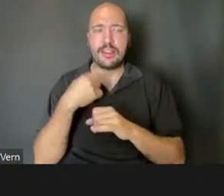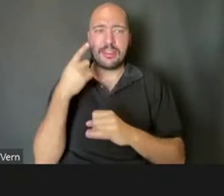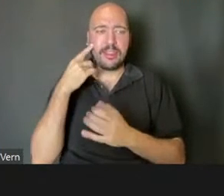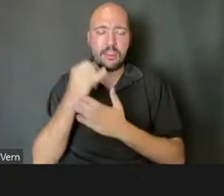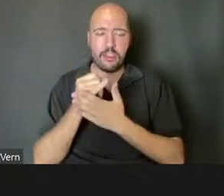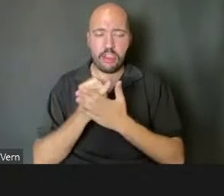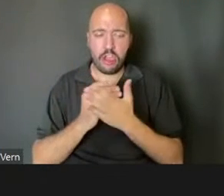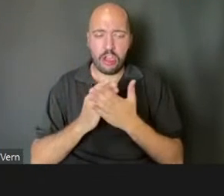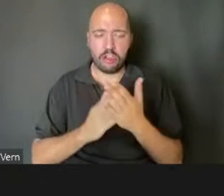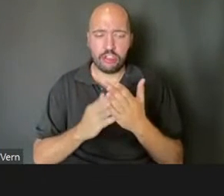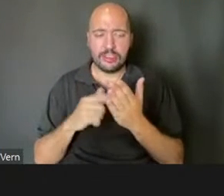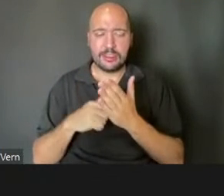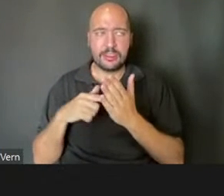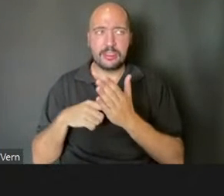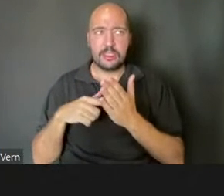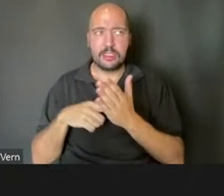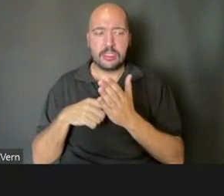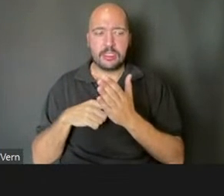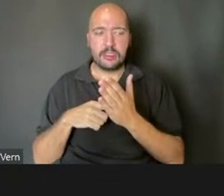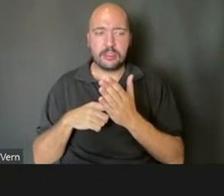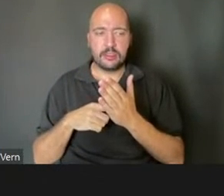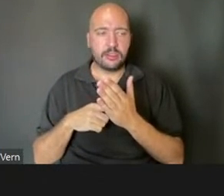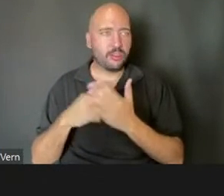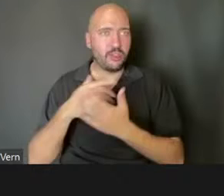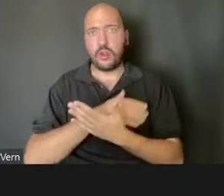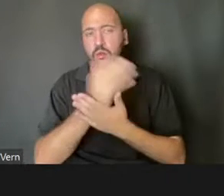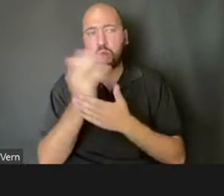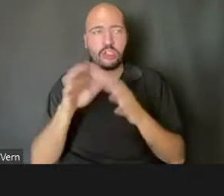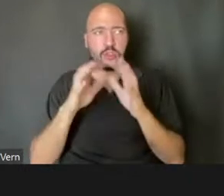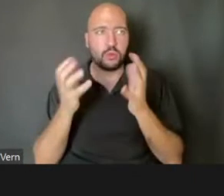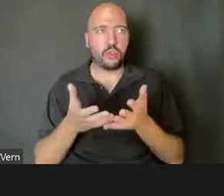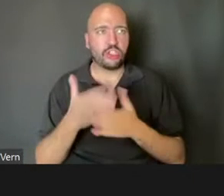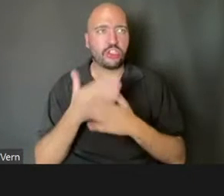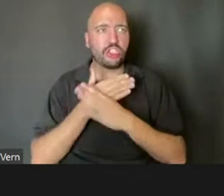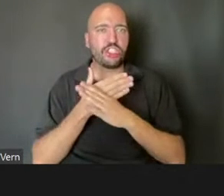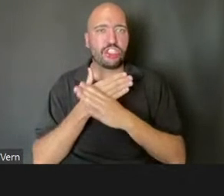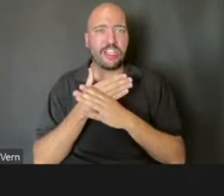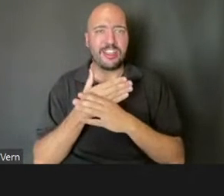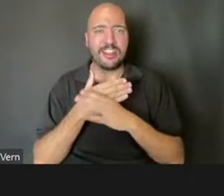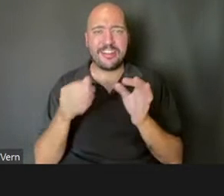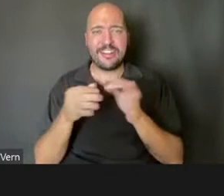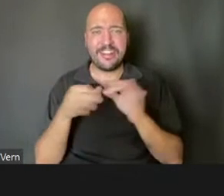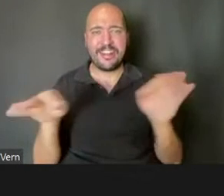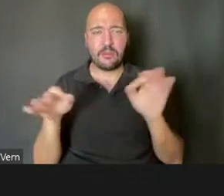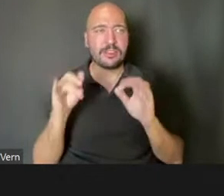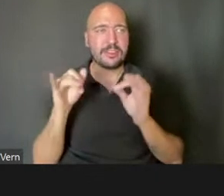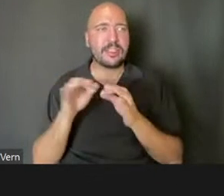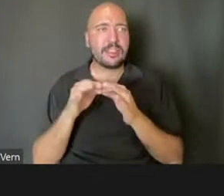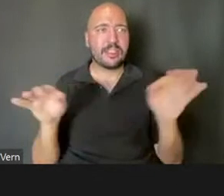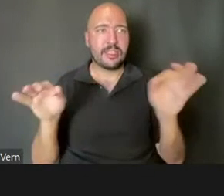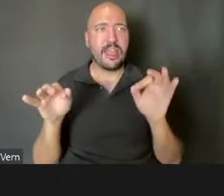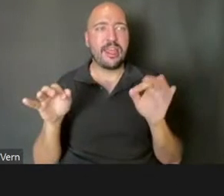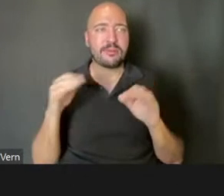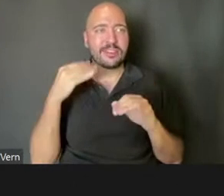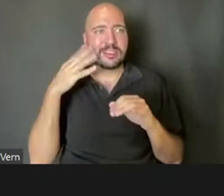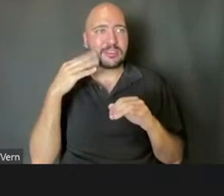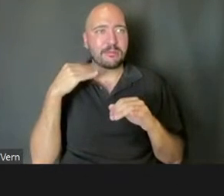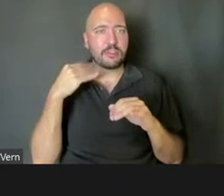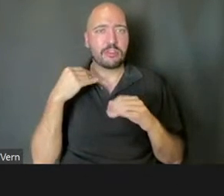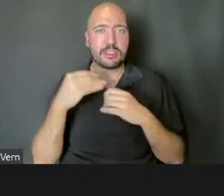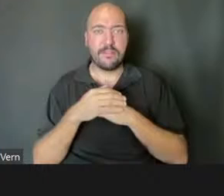artists, the artists across the globe share the language, and that language is the experience